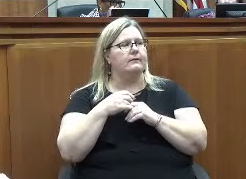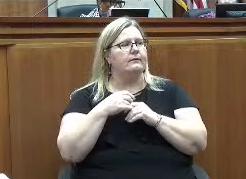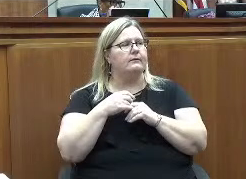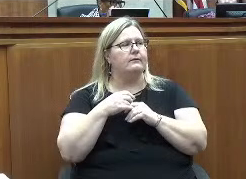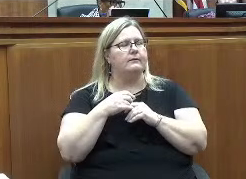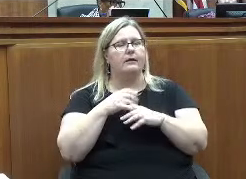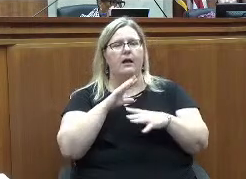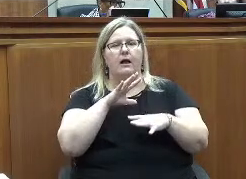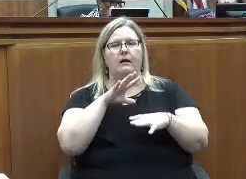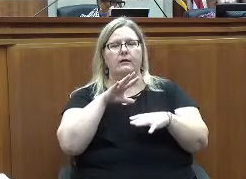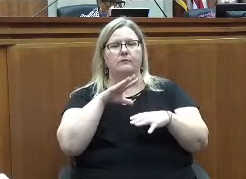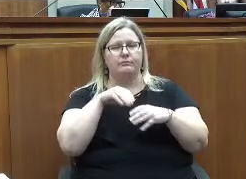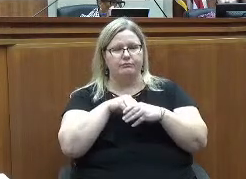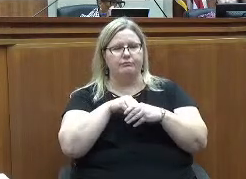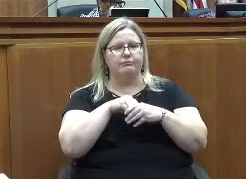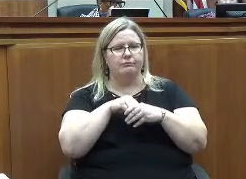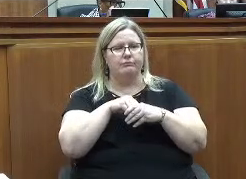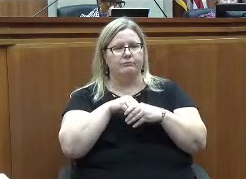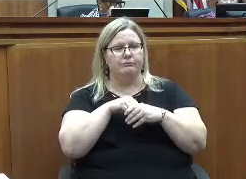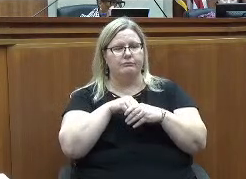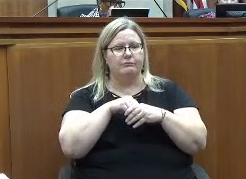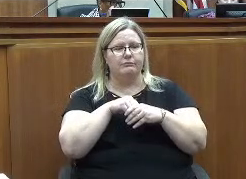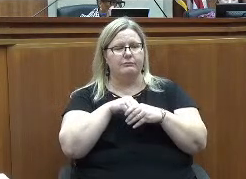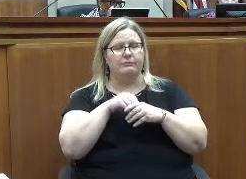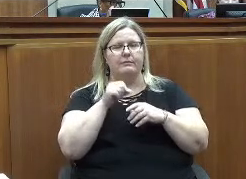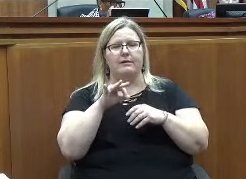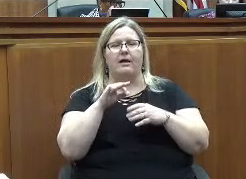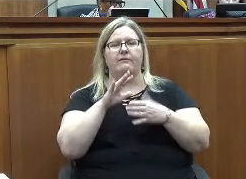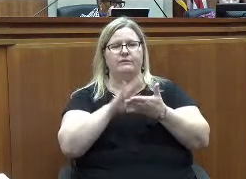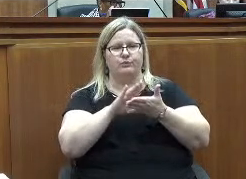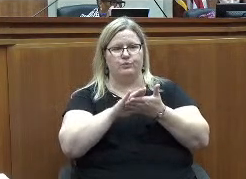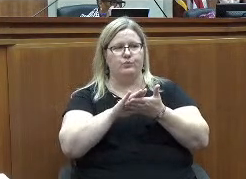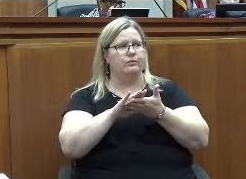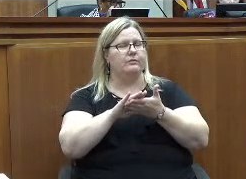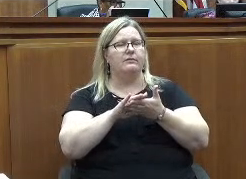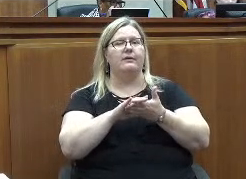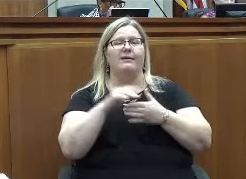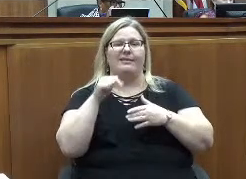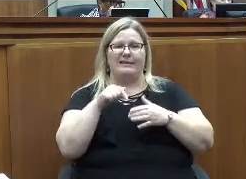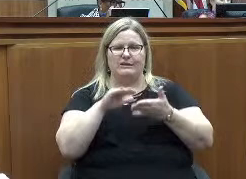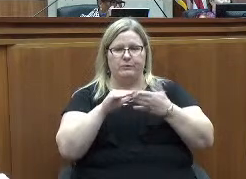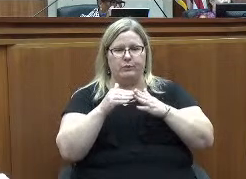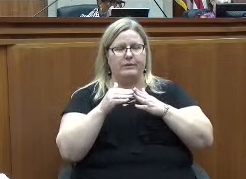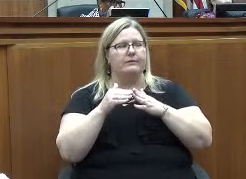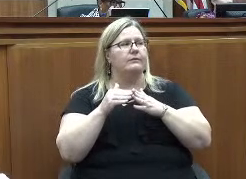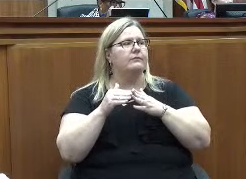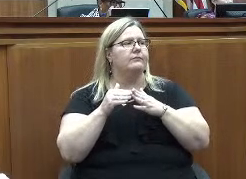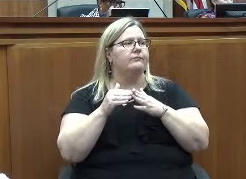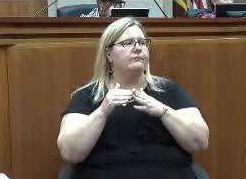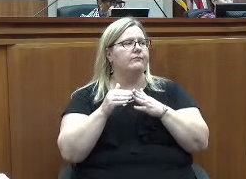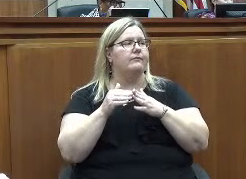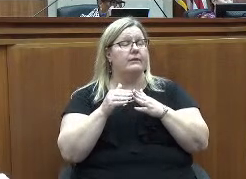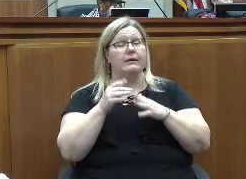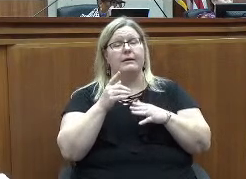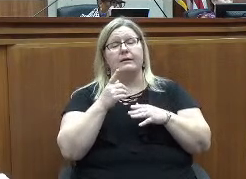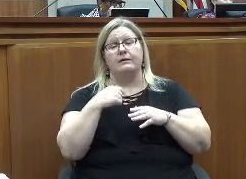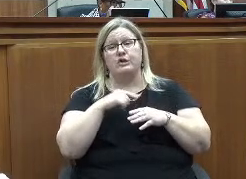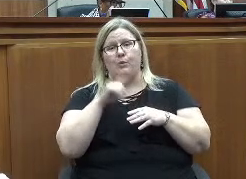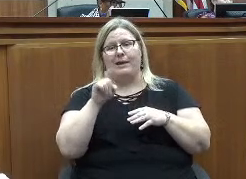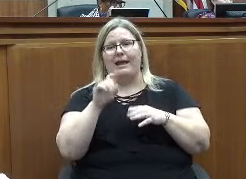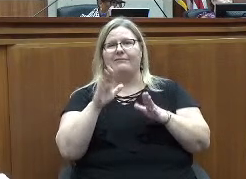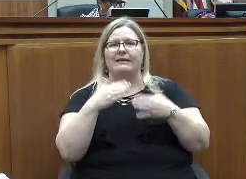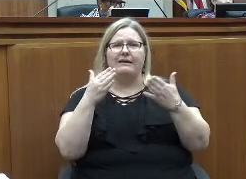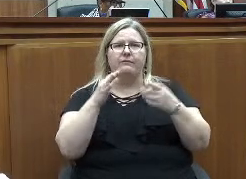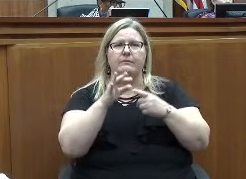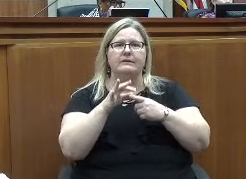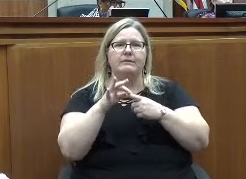a part of this school, this community, and we have to give them